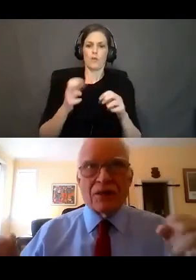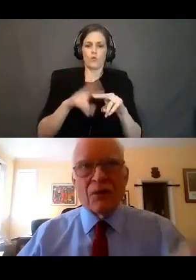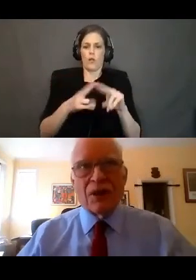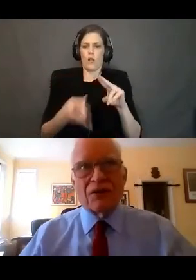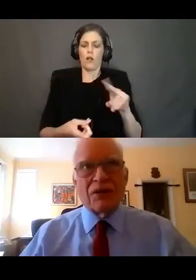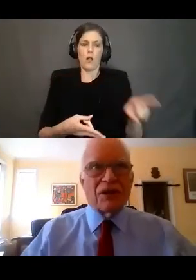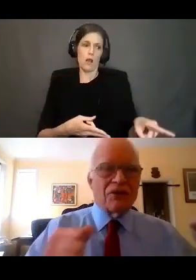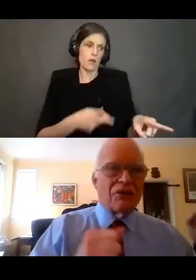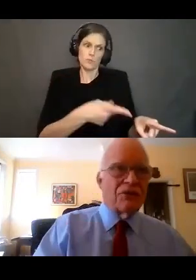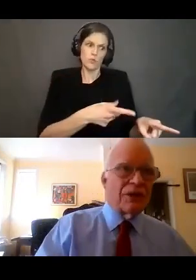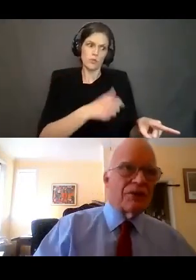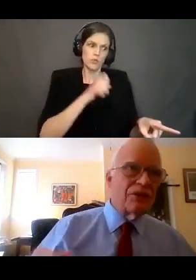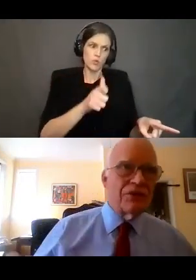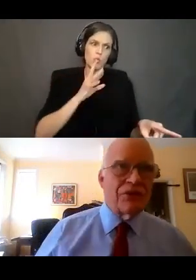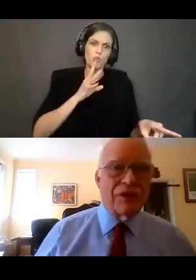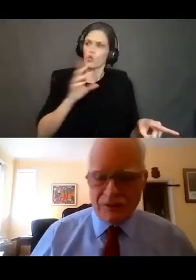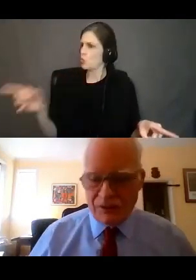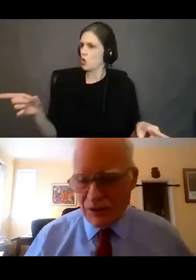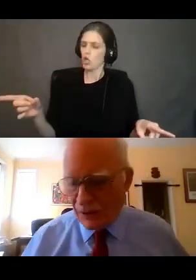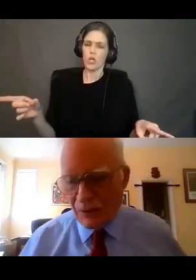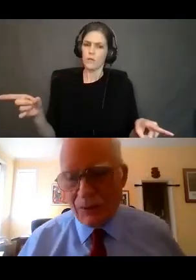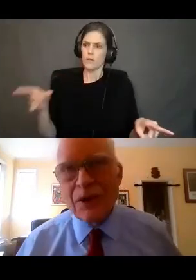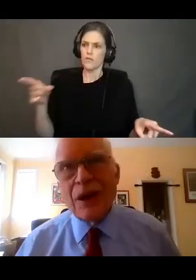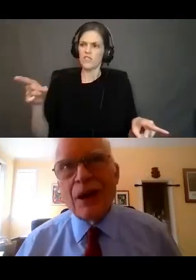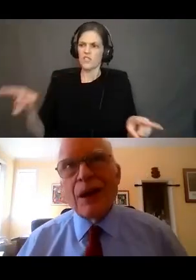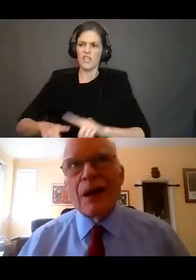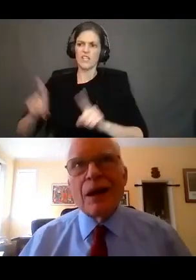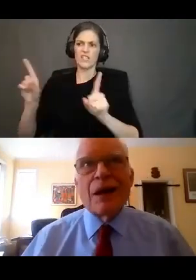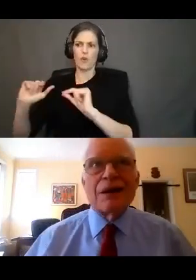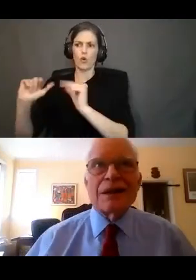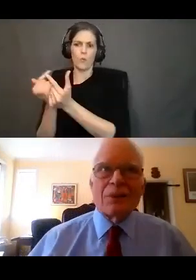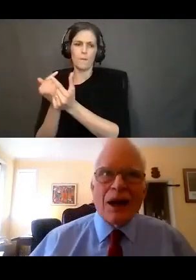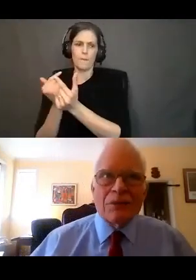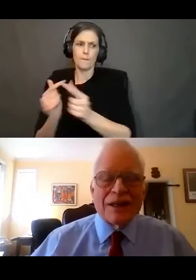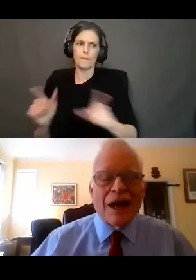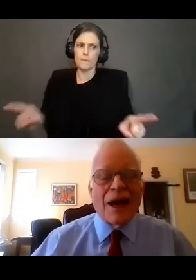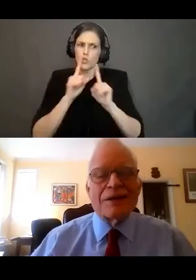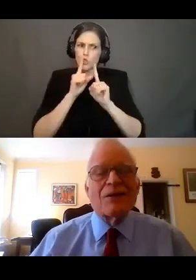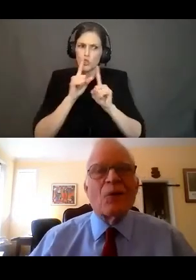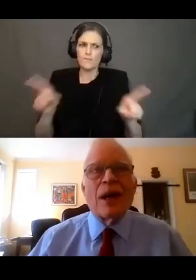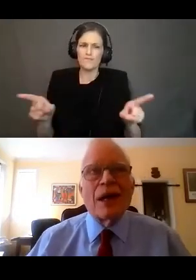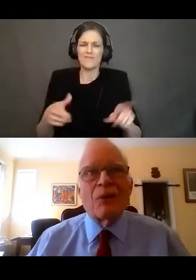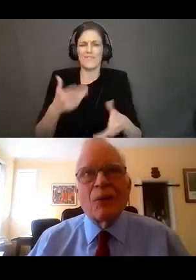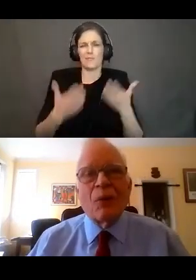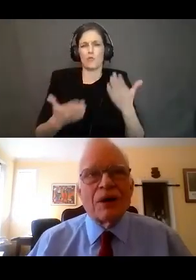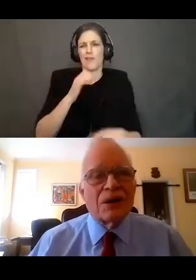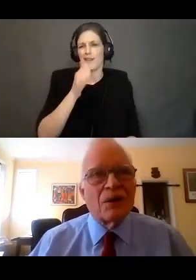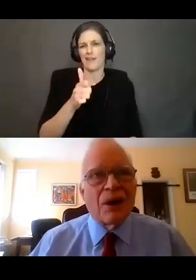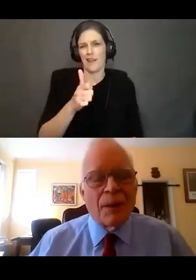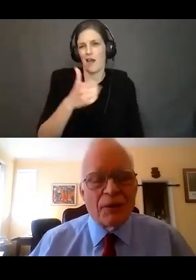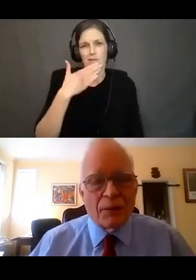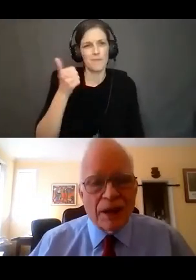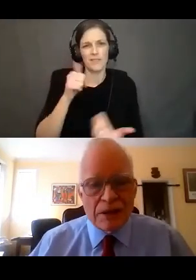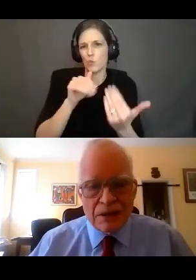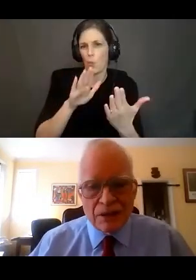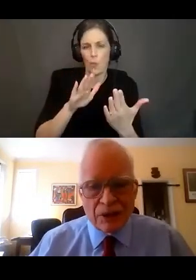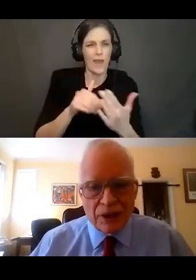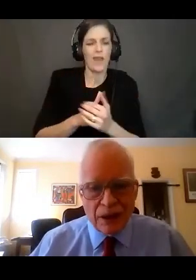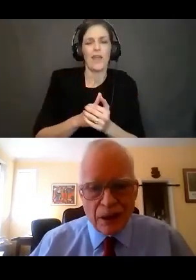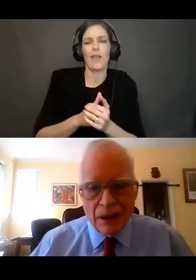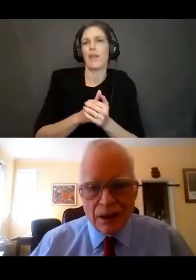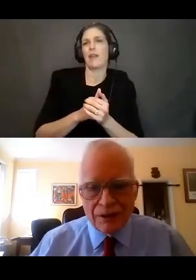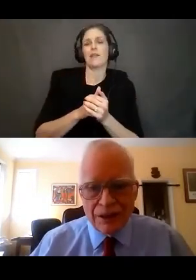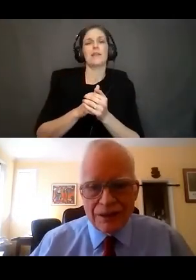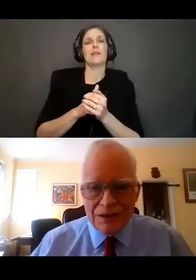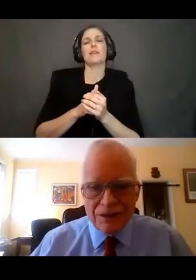Johnny, I don't want you talking to Susie because Susie's in a different treatment group. That's probably not the way we want to optimize